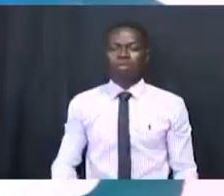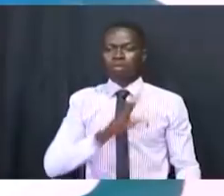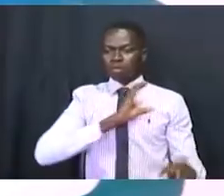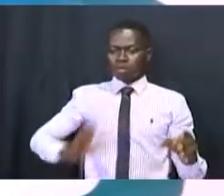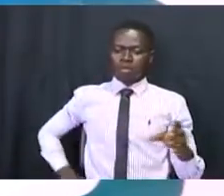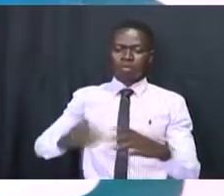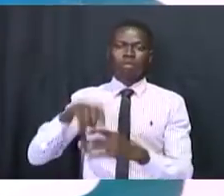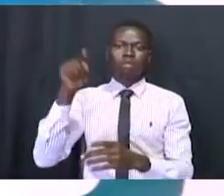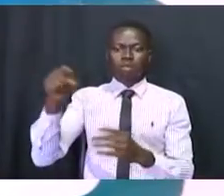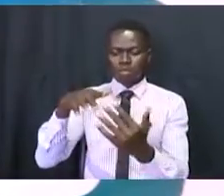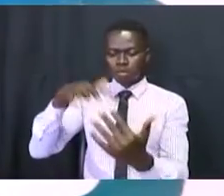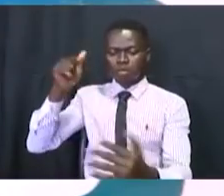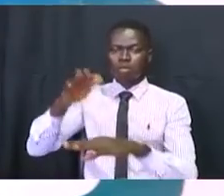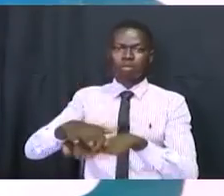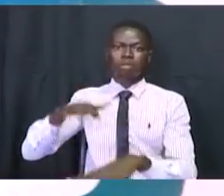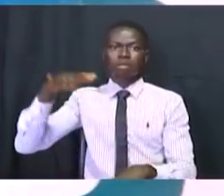Christ in you.